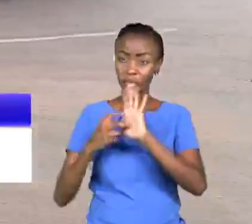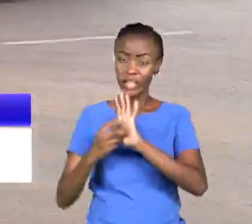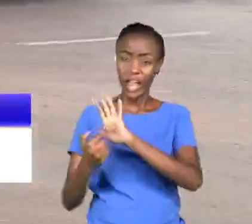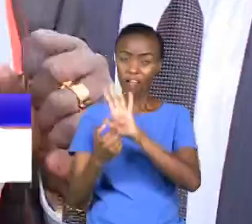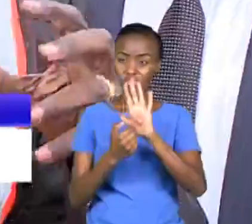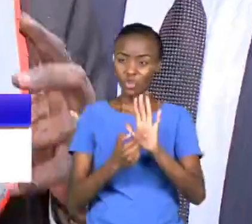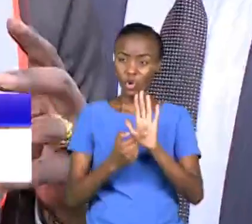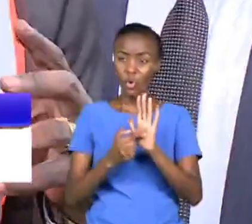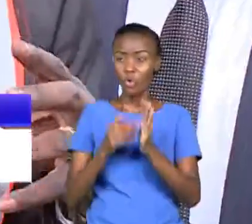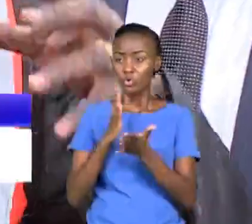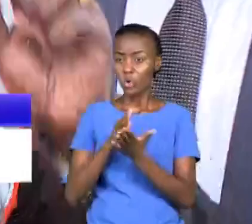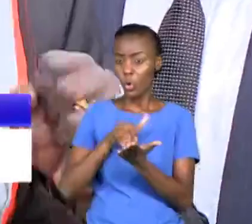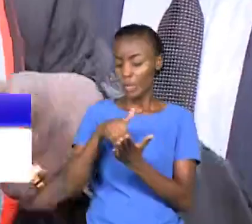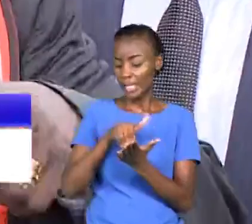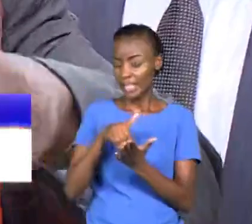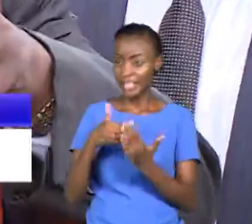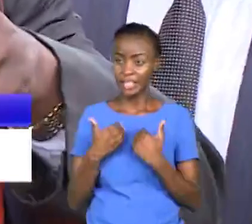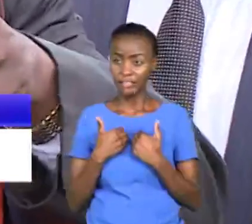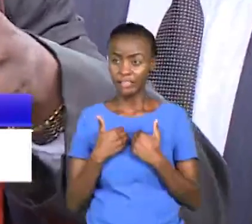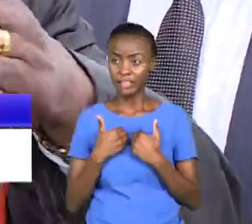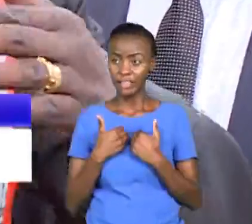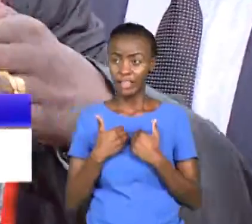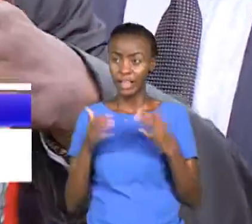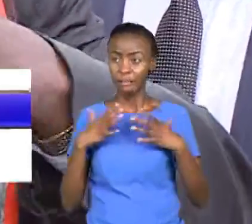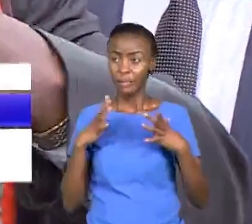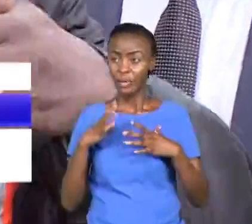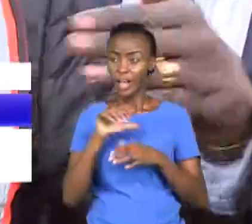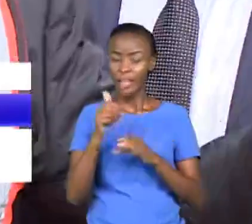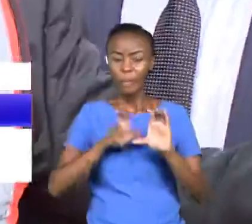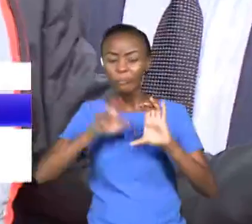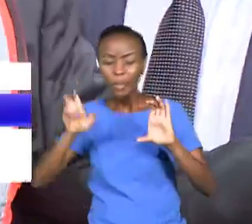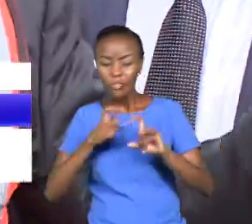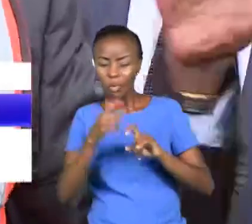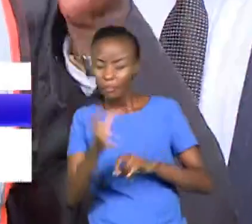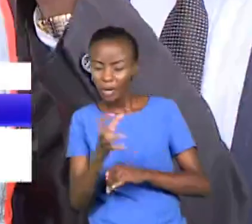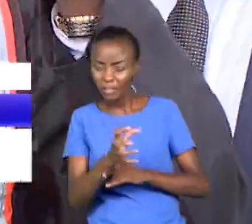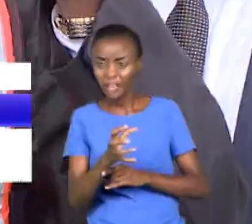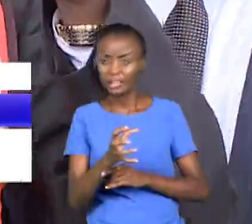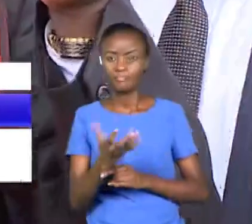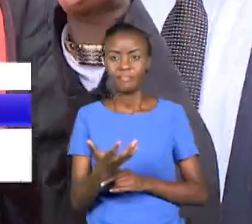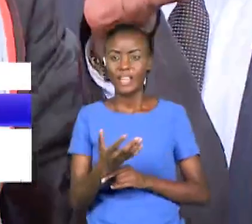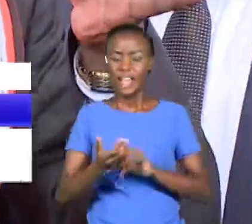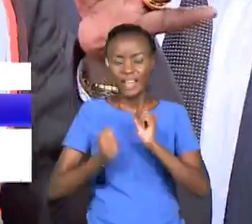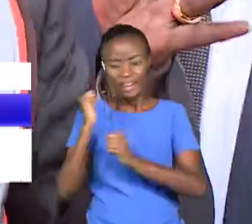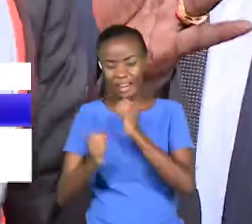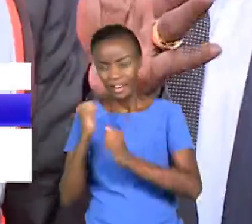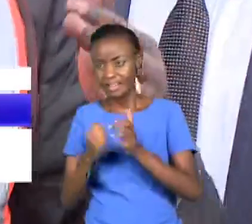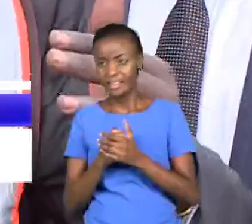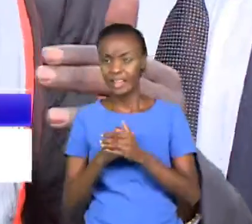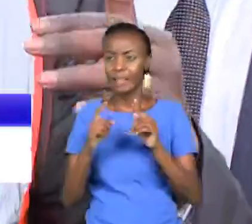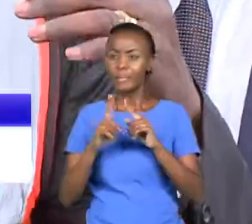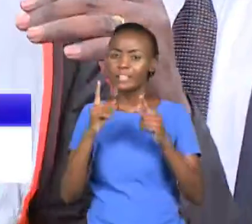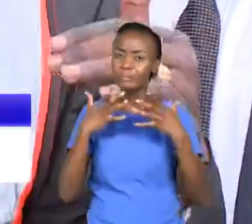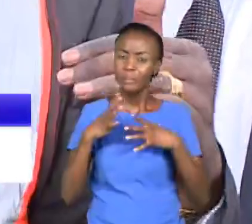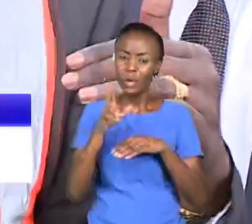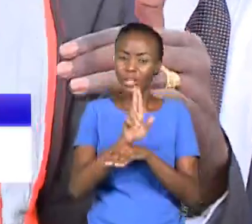project. We could see people trying to drop and run off without necessarily waiting. So the bay was not used. And there's quite a big space in all those bays where